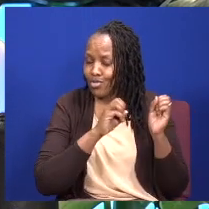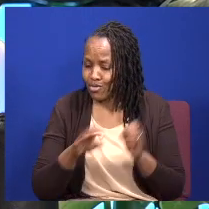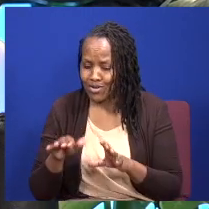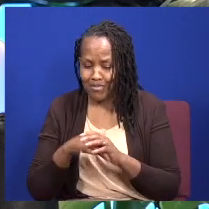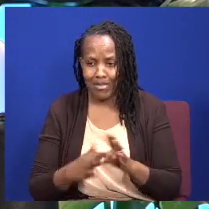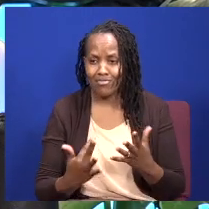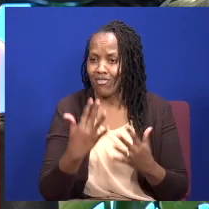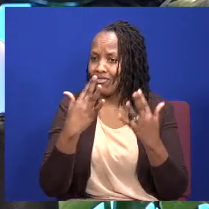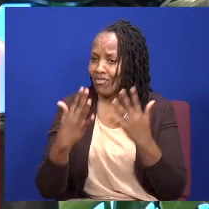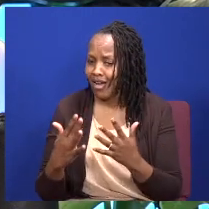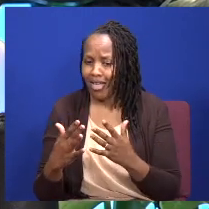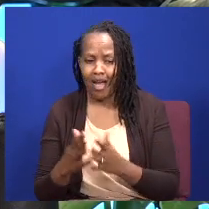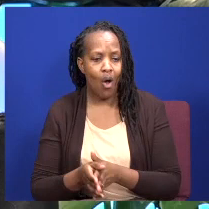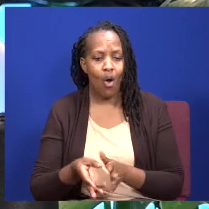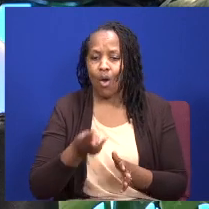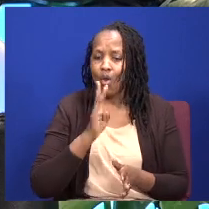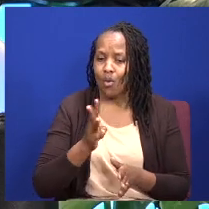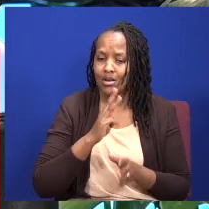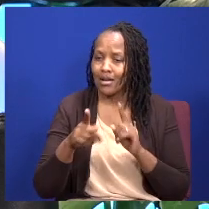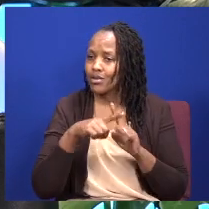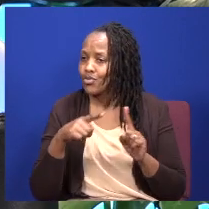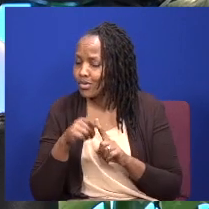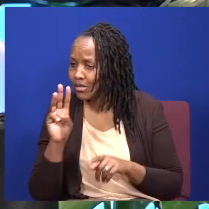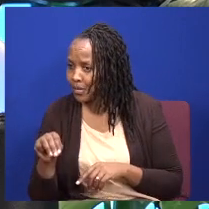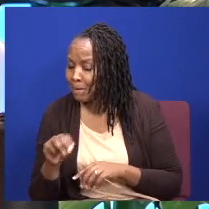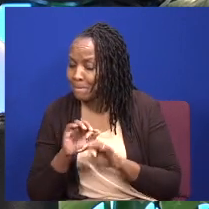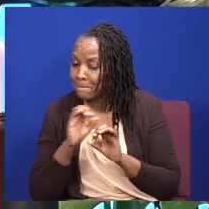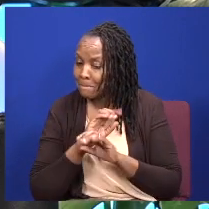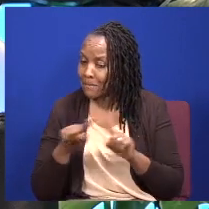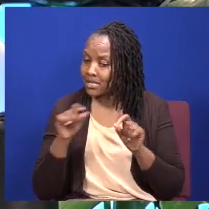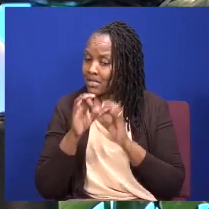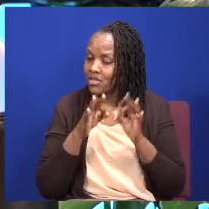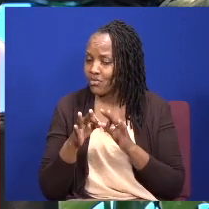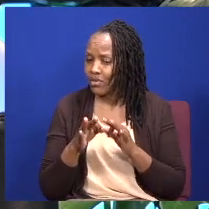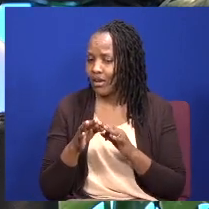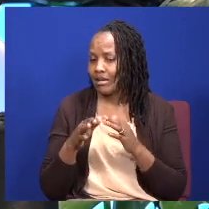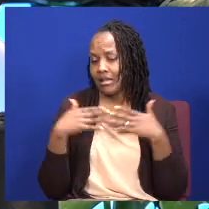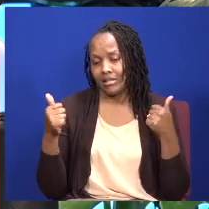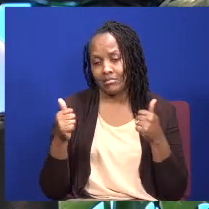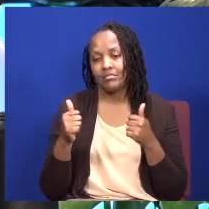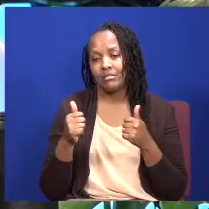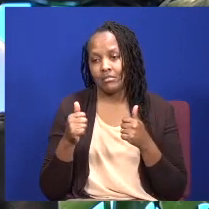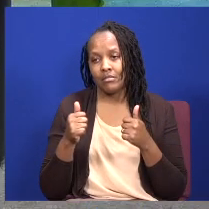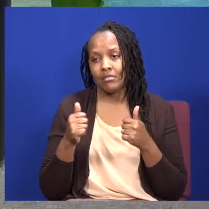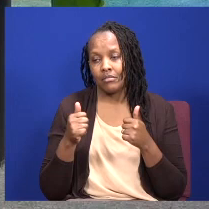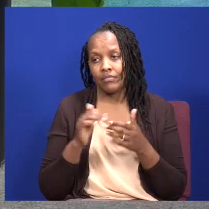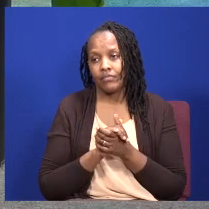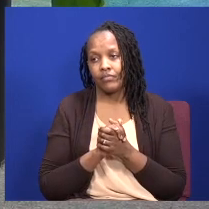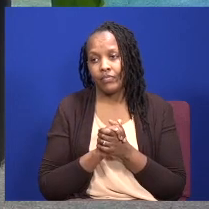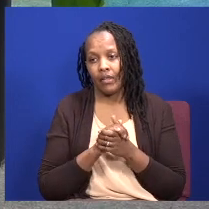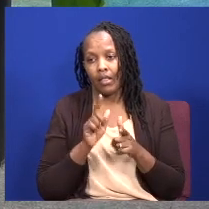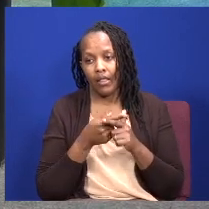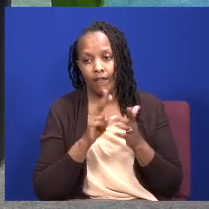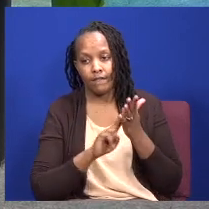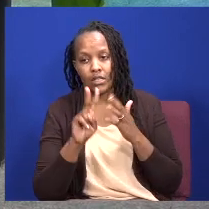into the fire or water to kill him. But if you can do anything, take pity on us and help us." I'll be reading from